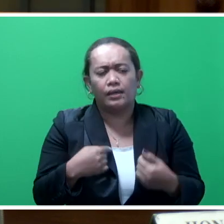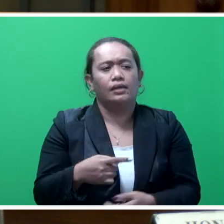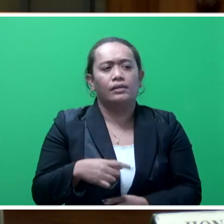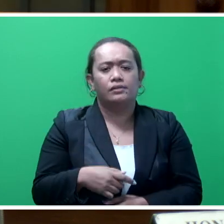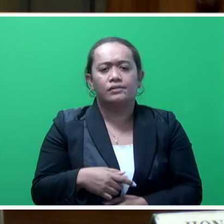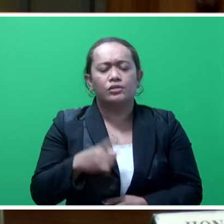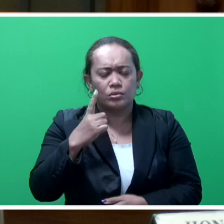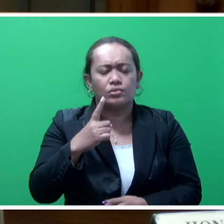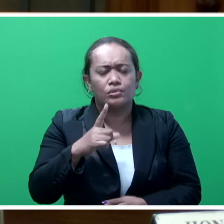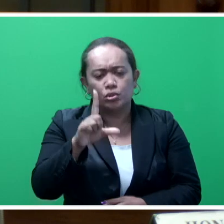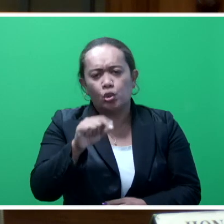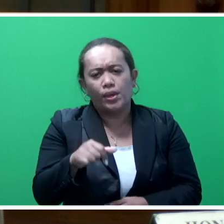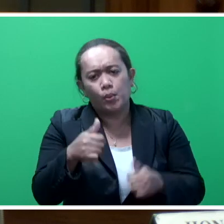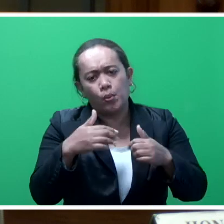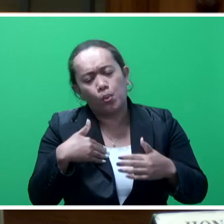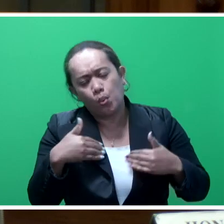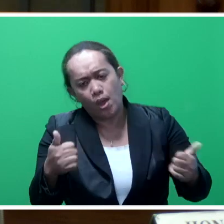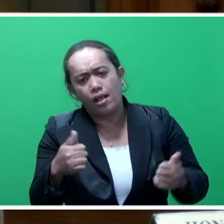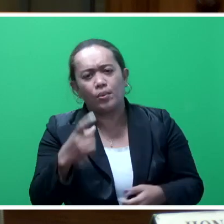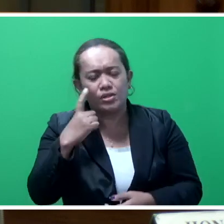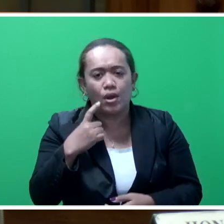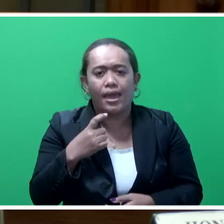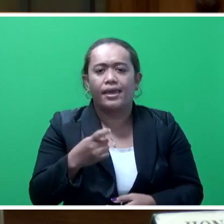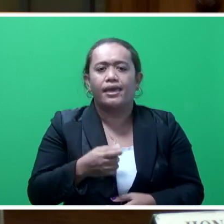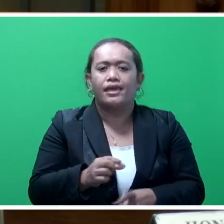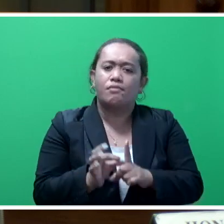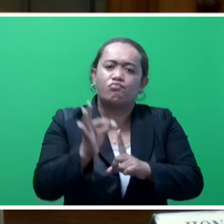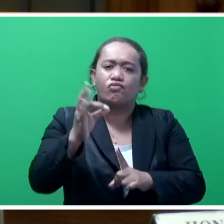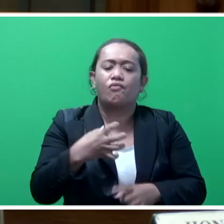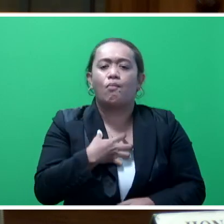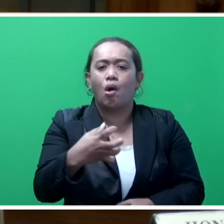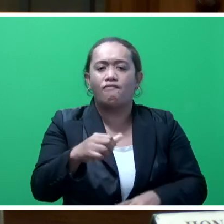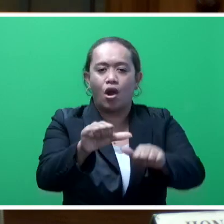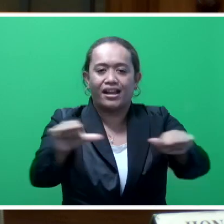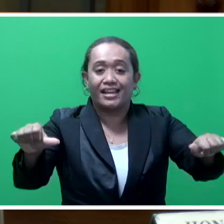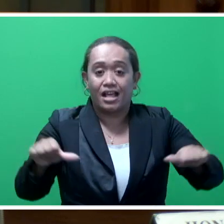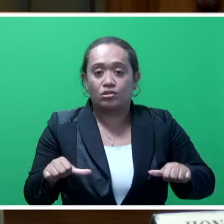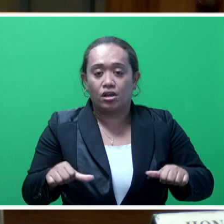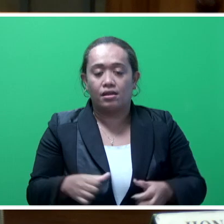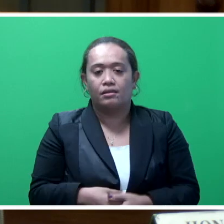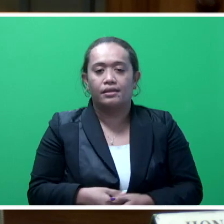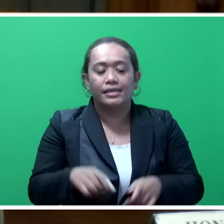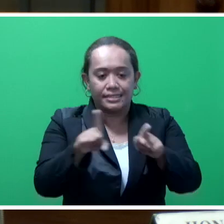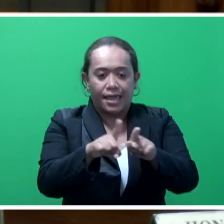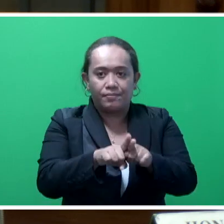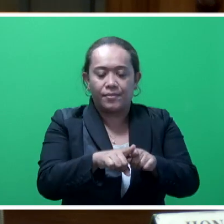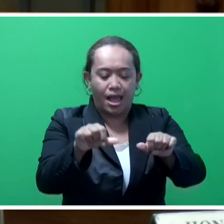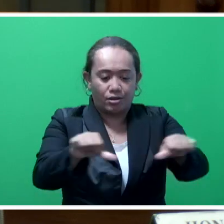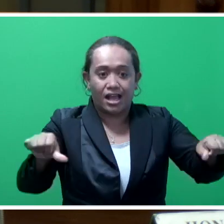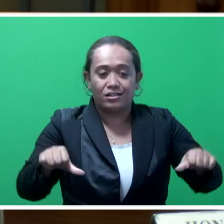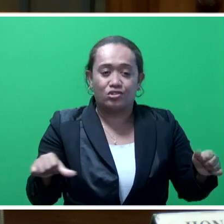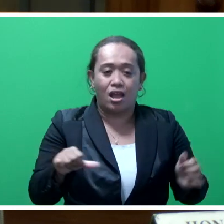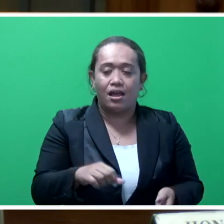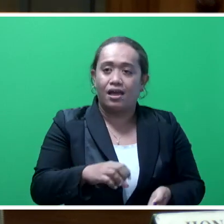substantially well in terms of increasing agriculture production. Our agricultural exports, fresh produce exports, have gone